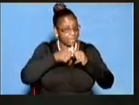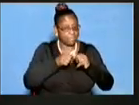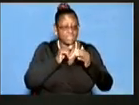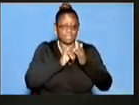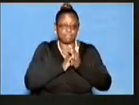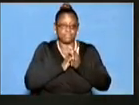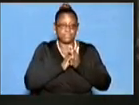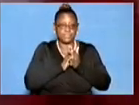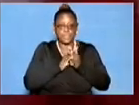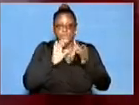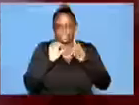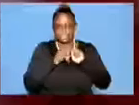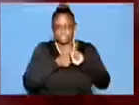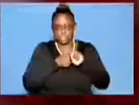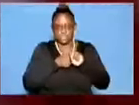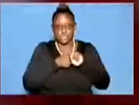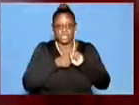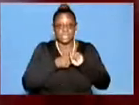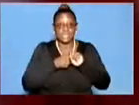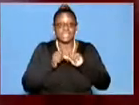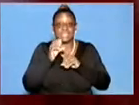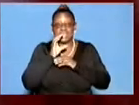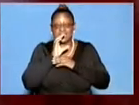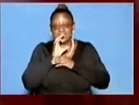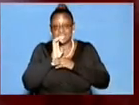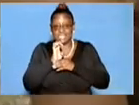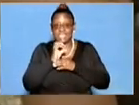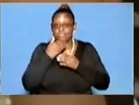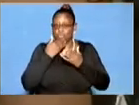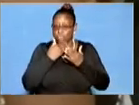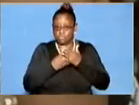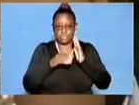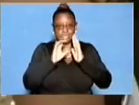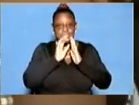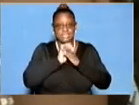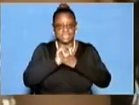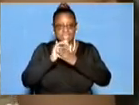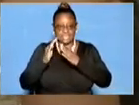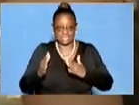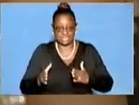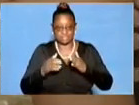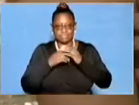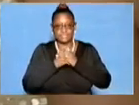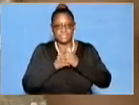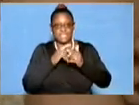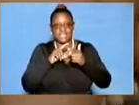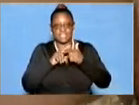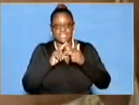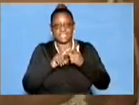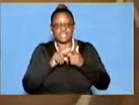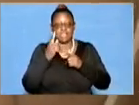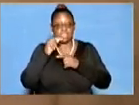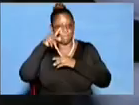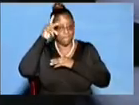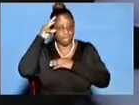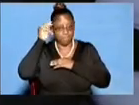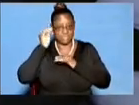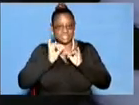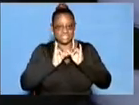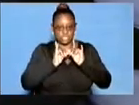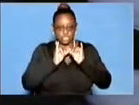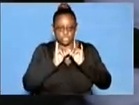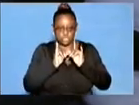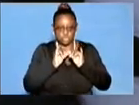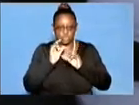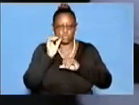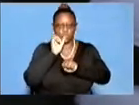mind. So he has been a consummate leader. Reportedly, it was the prime minister's consistent and targeted